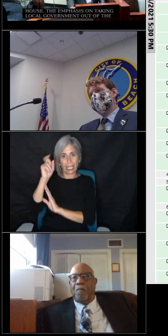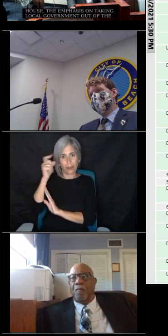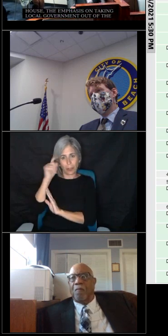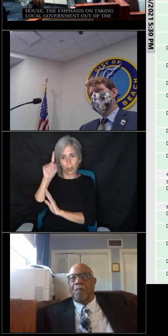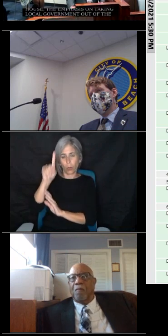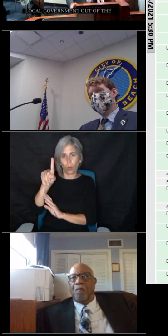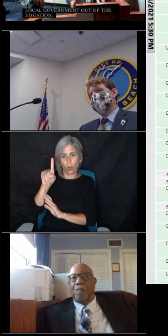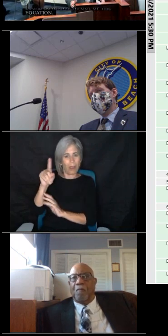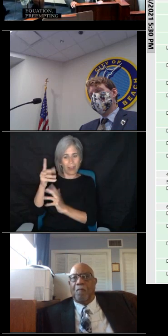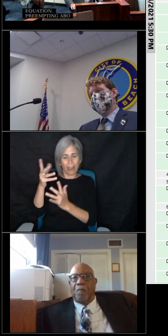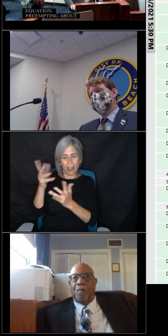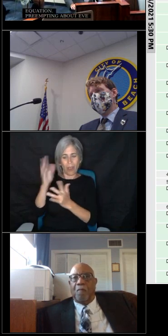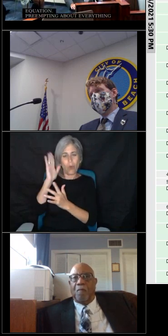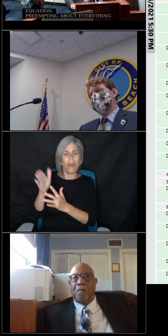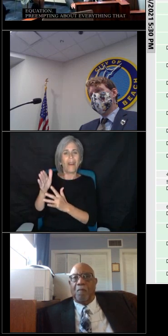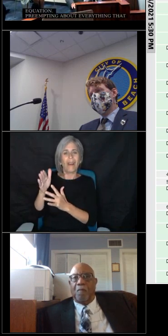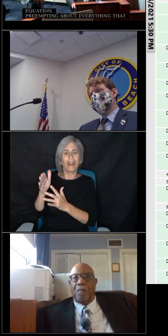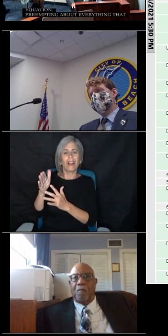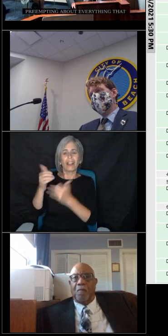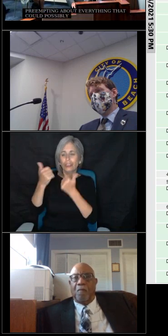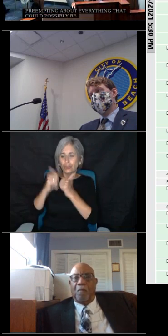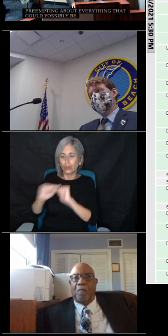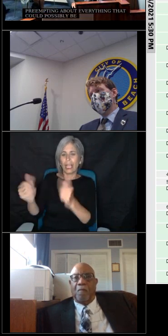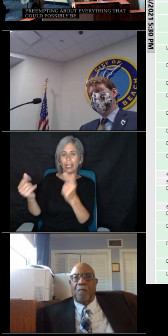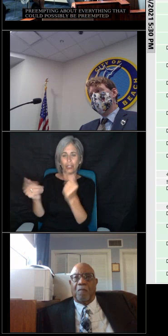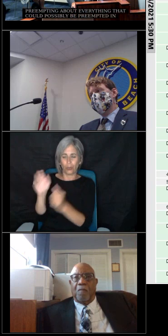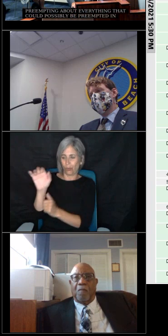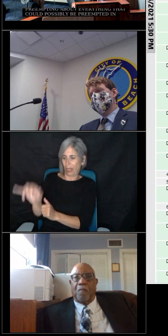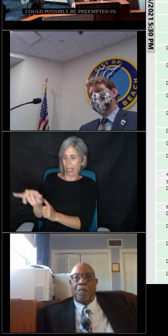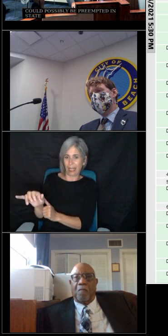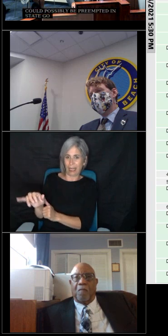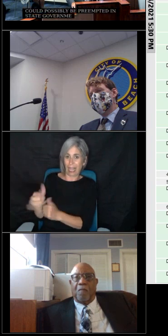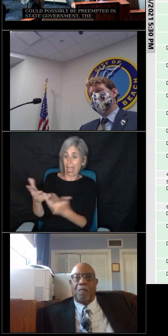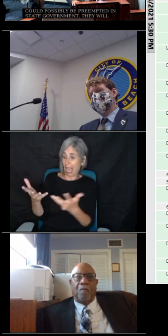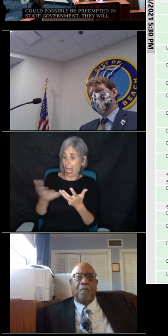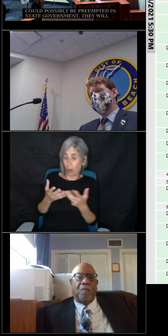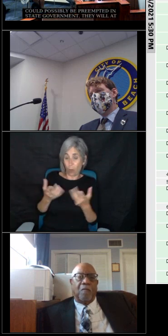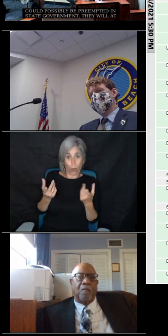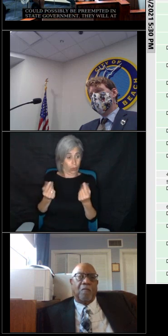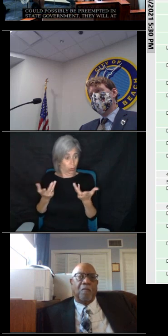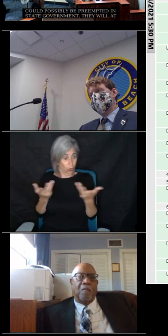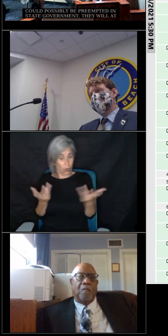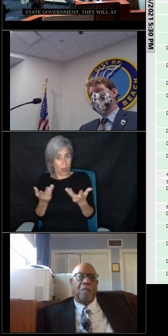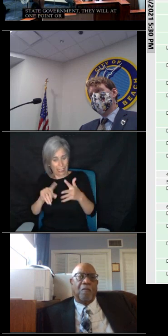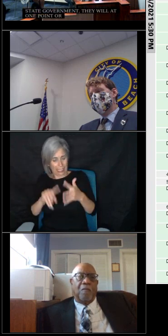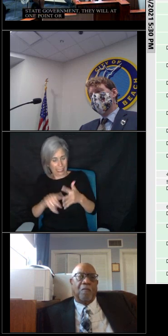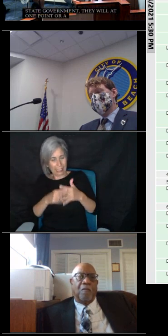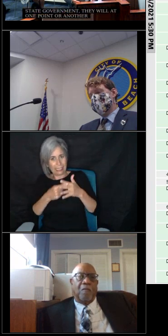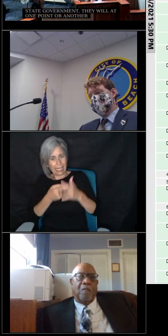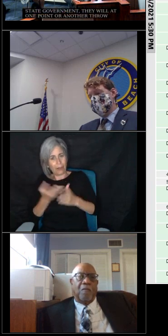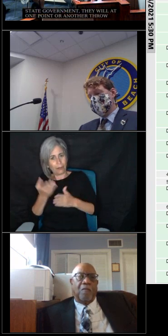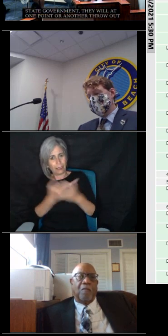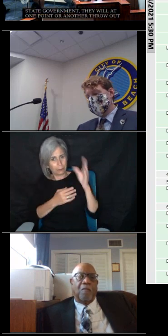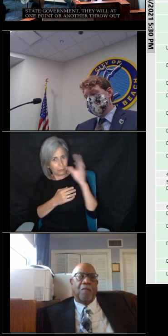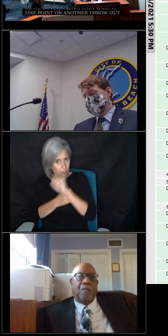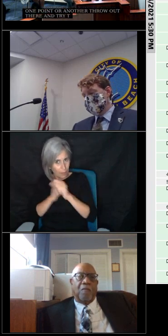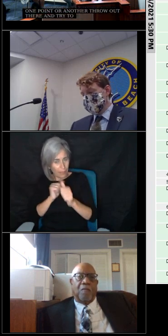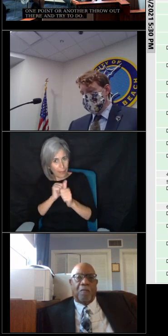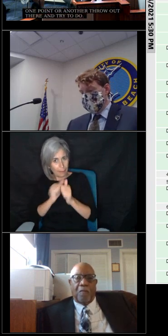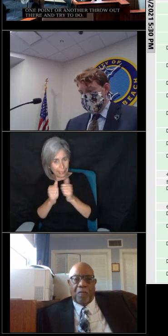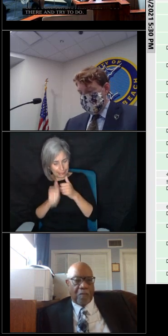point or another throw out there and try to do. So what I'd like to do is start off with some of the preemptions that actually passed this